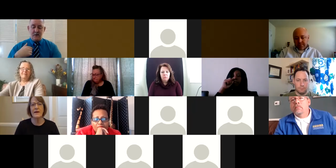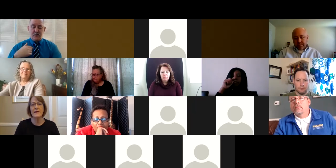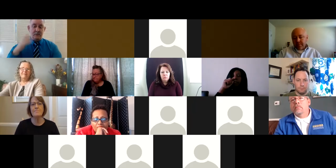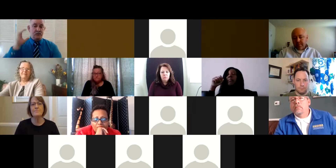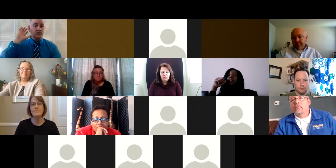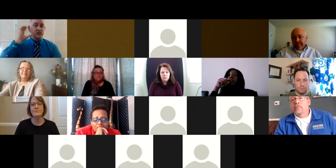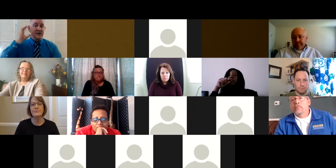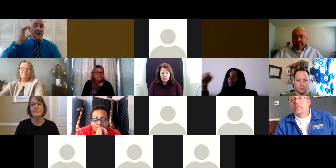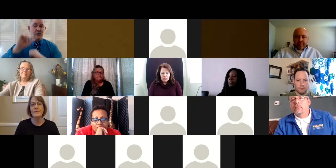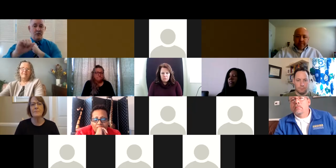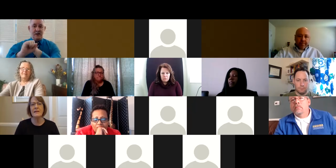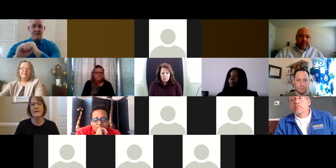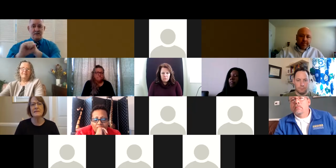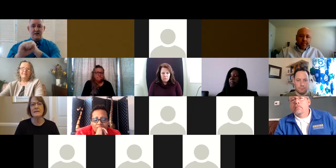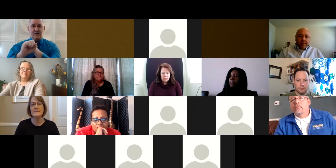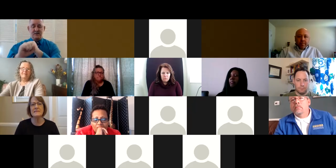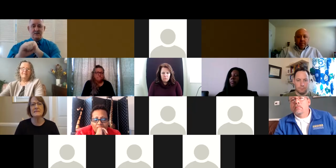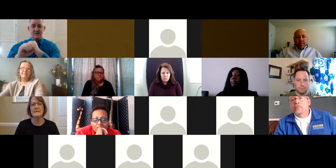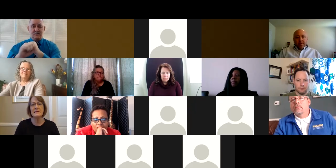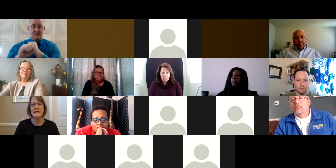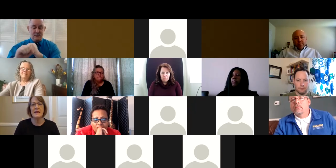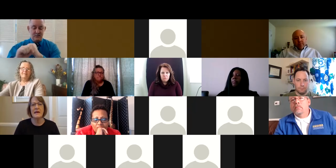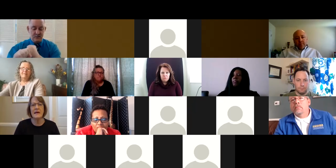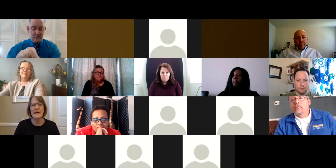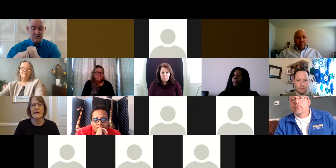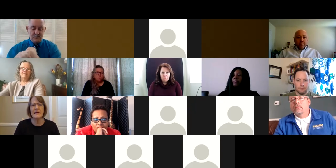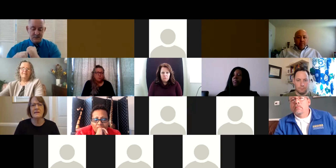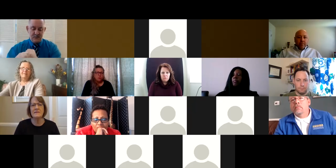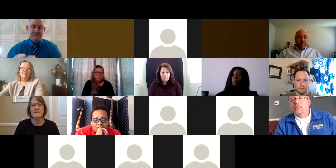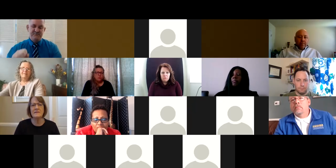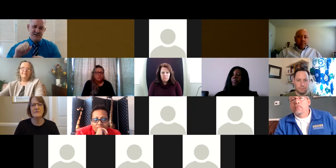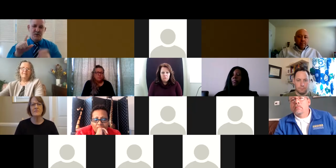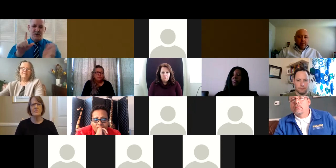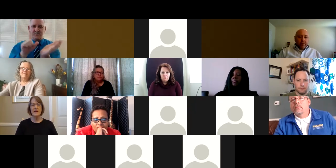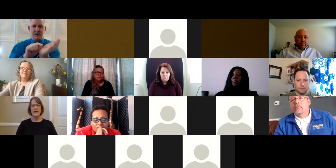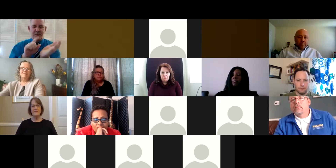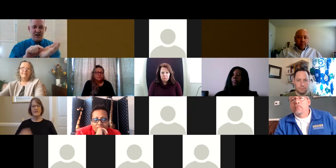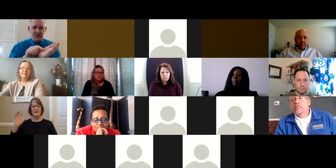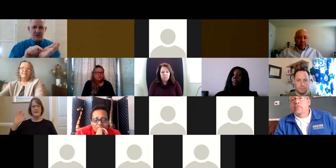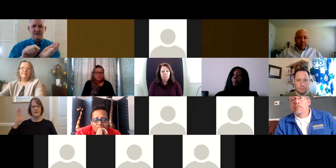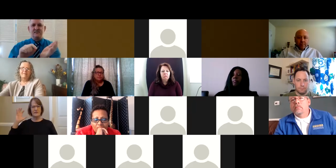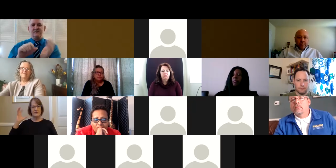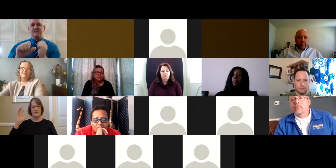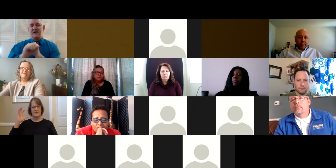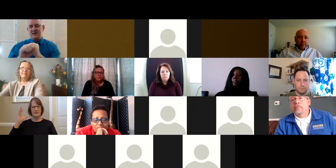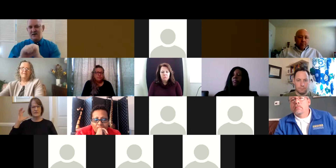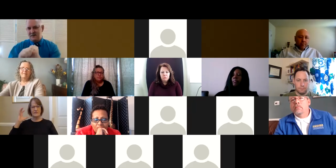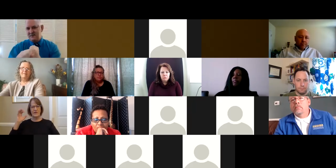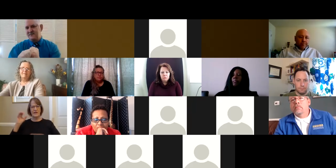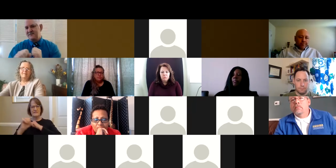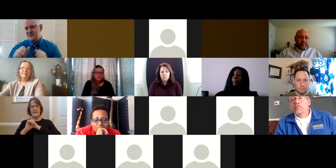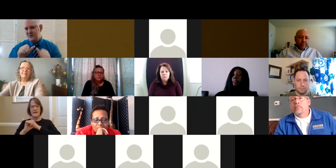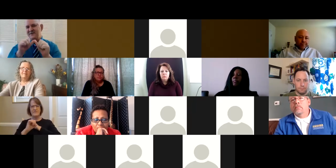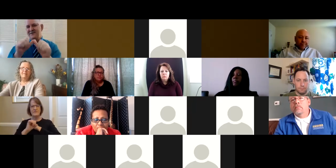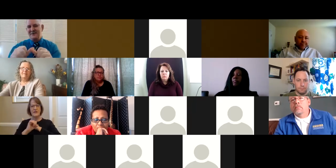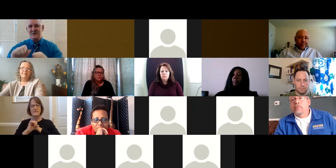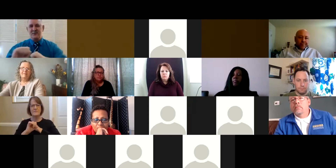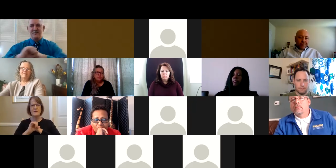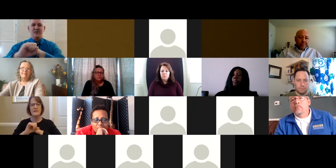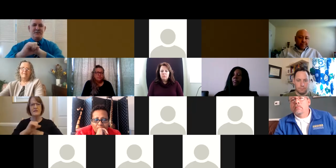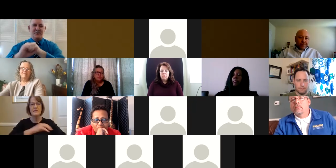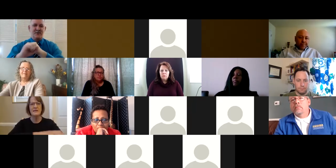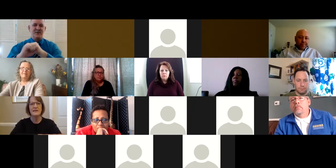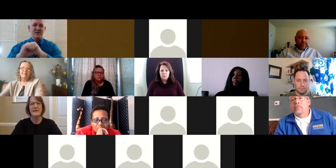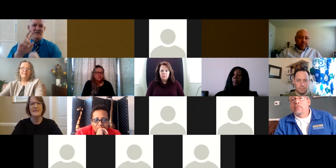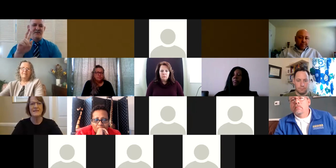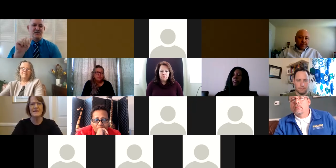the RAM mailing list. And we have a crazy advertisement.